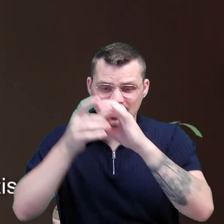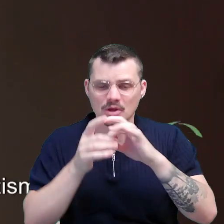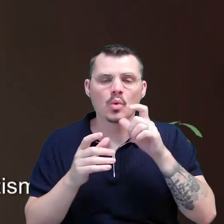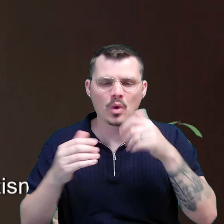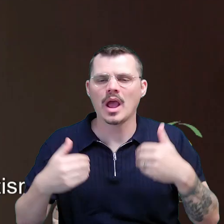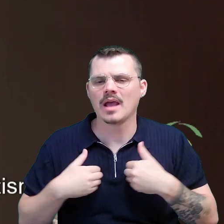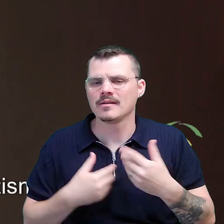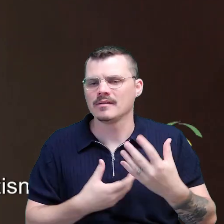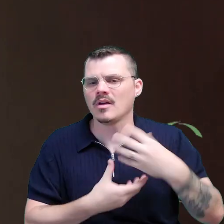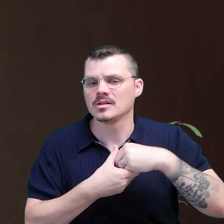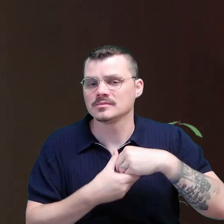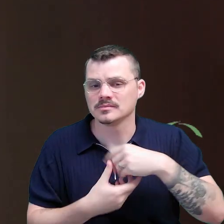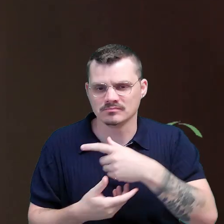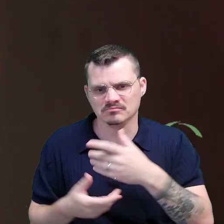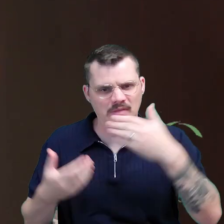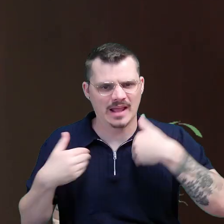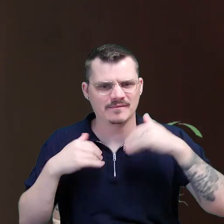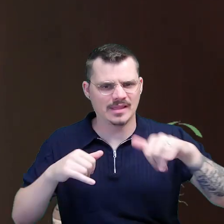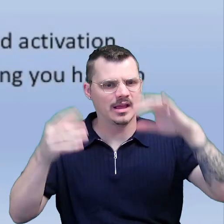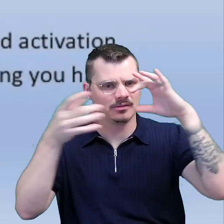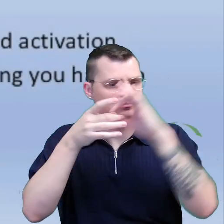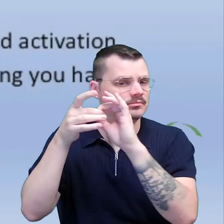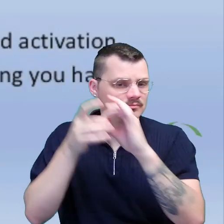brains of people with autism.